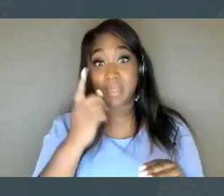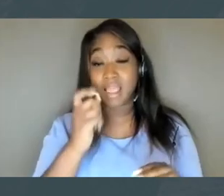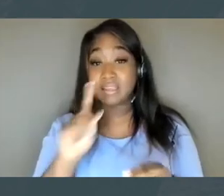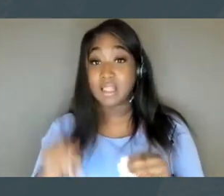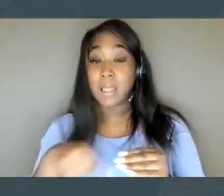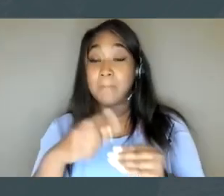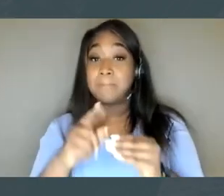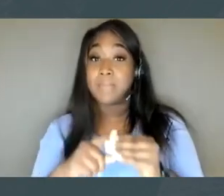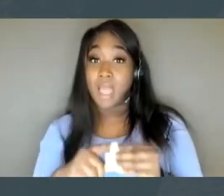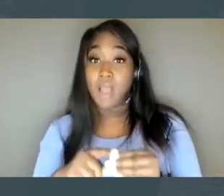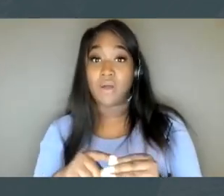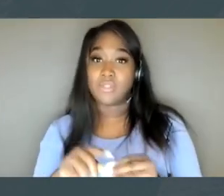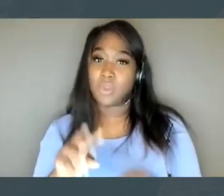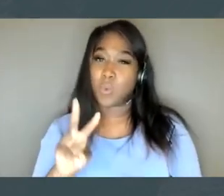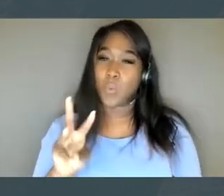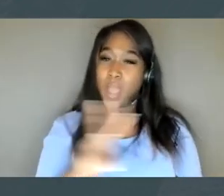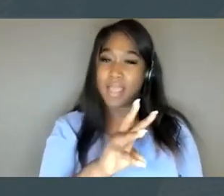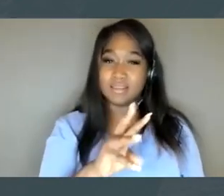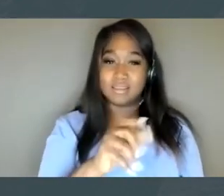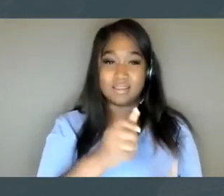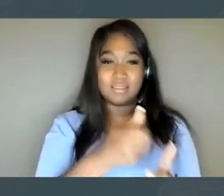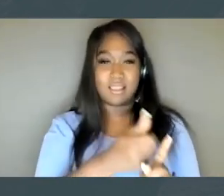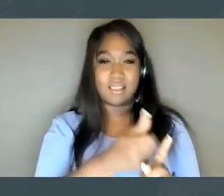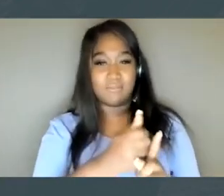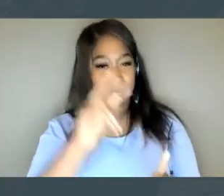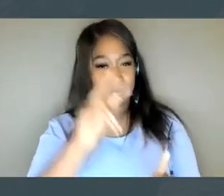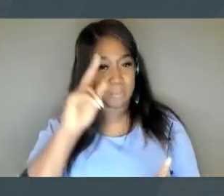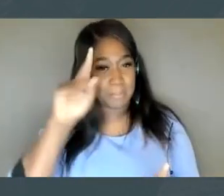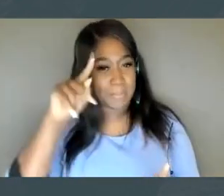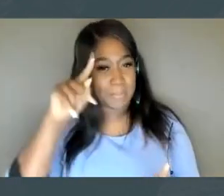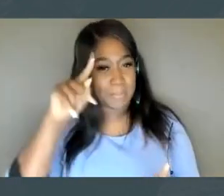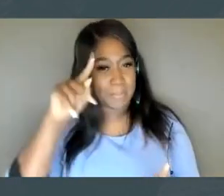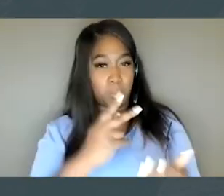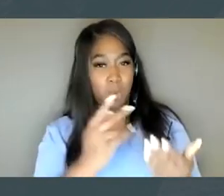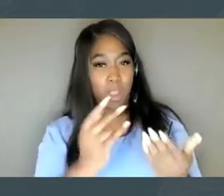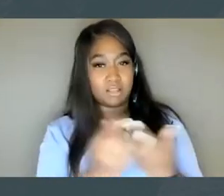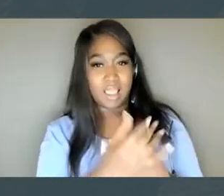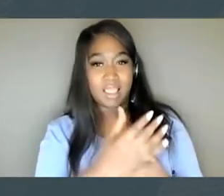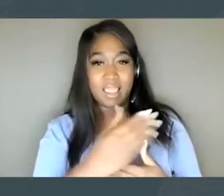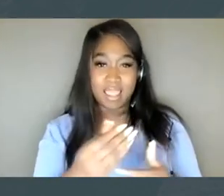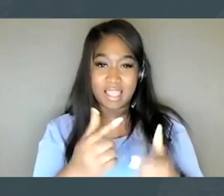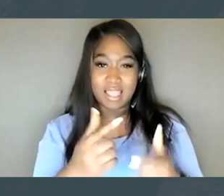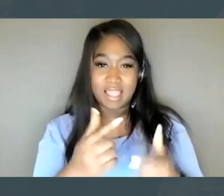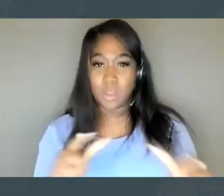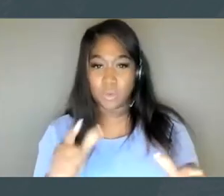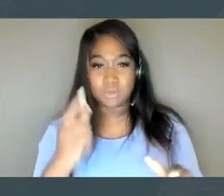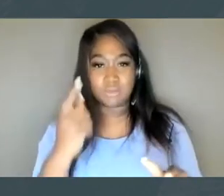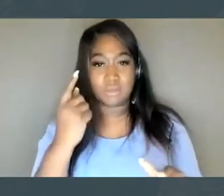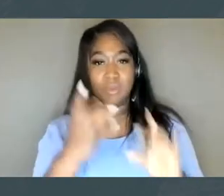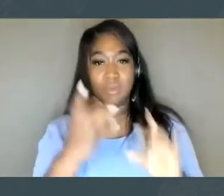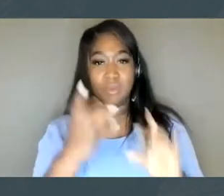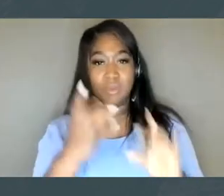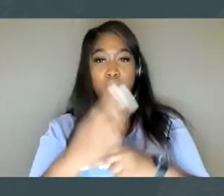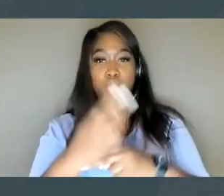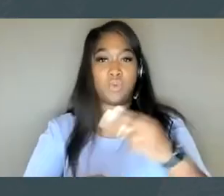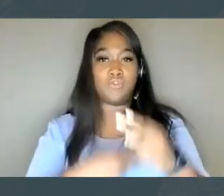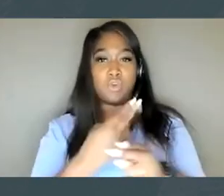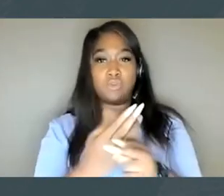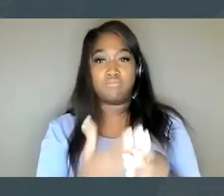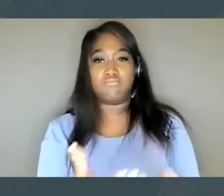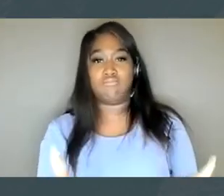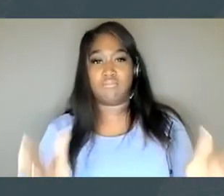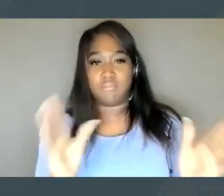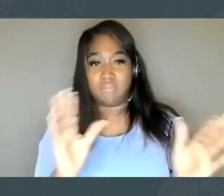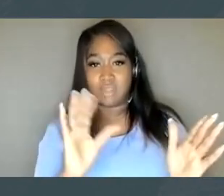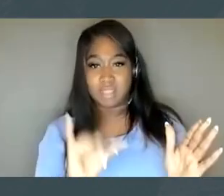political project. Mm-hmm. And the language of universalism that project uses to disguise, you know, the kind